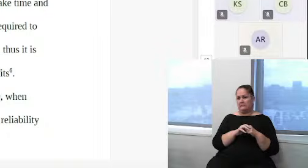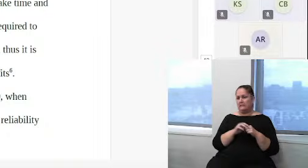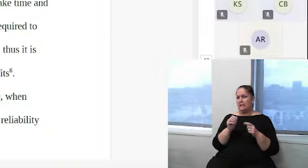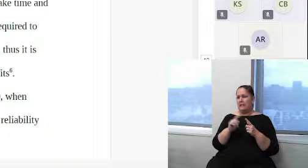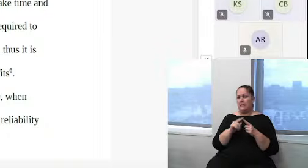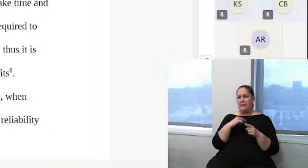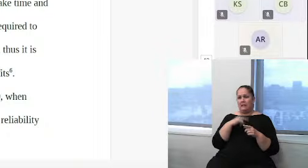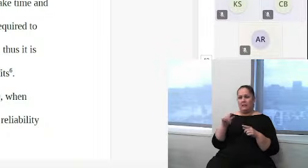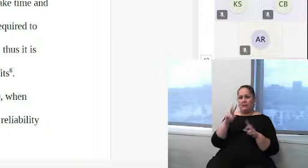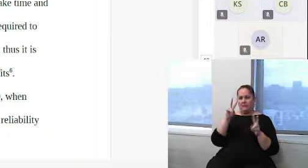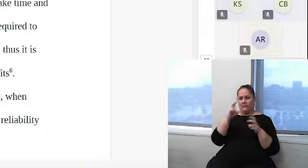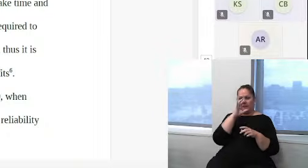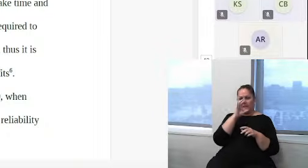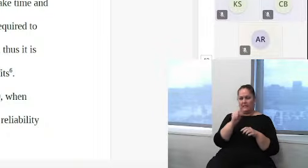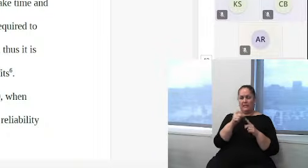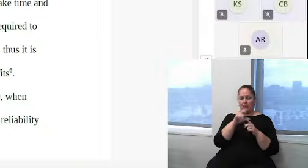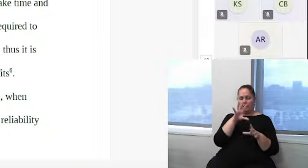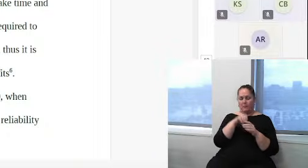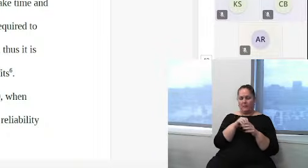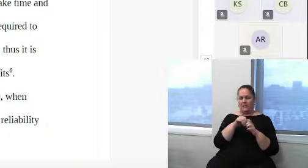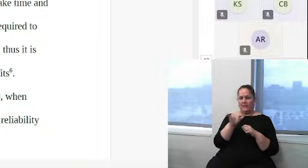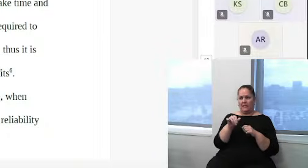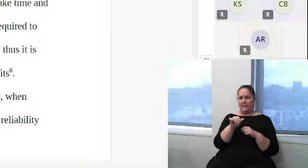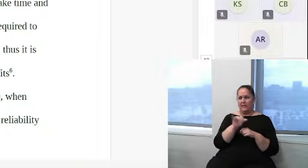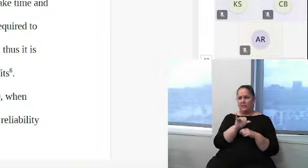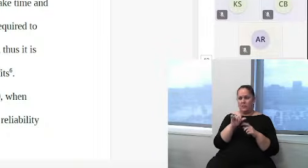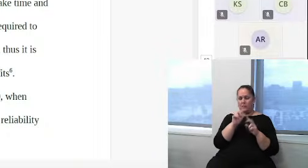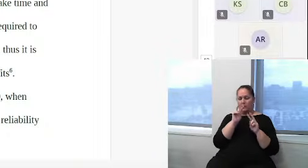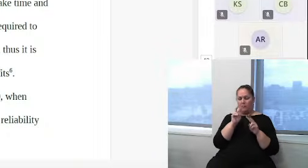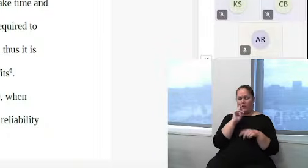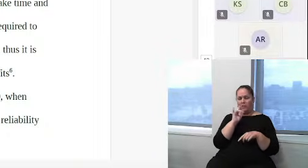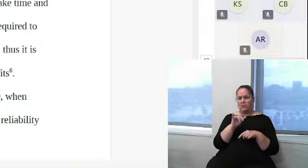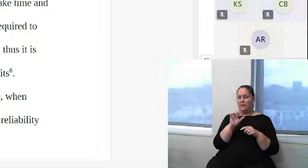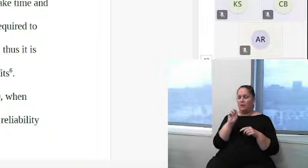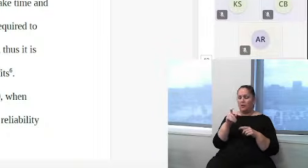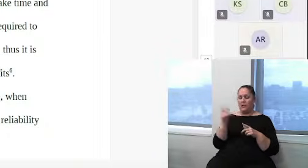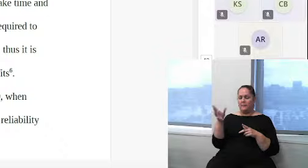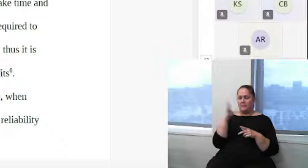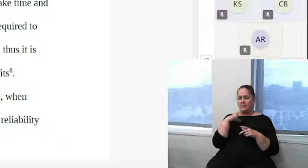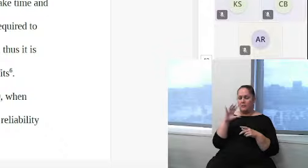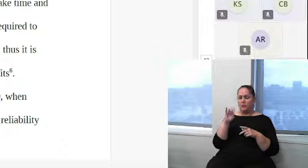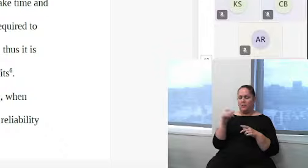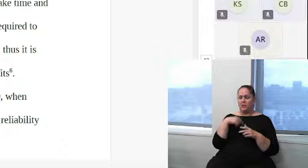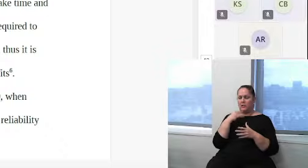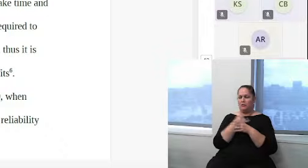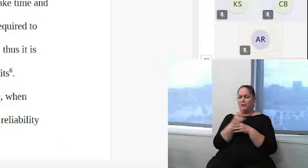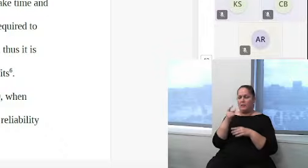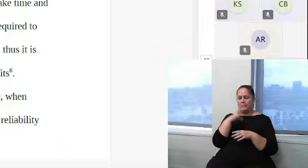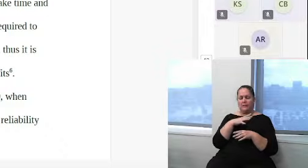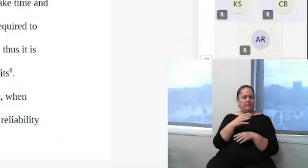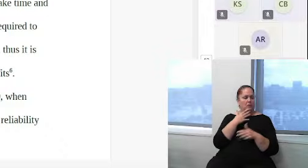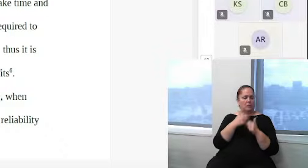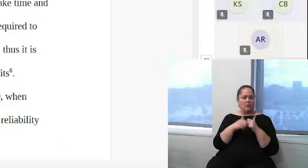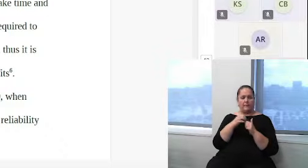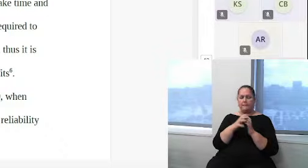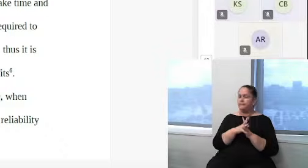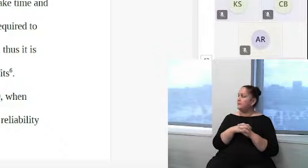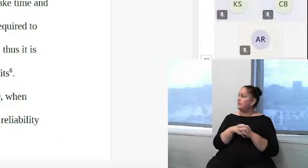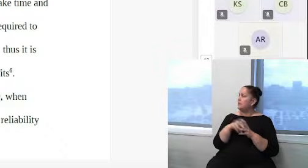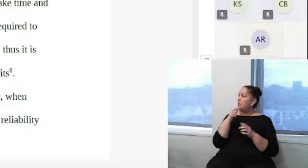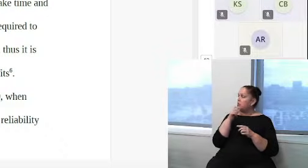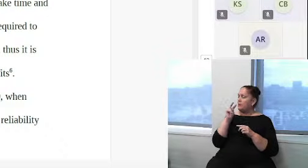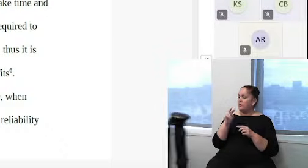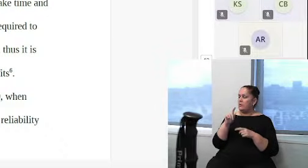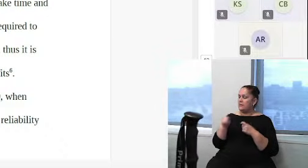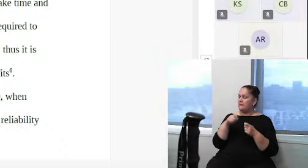to. By the way, I find that topic fascinating, and I'll be involved in that as well. So we look forward to that. Okay, Mr. Brady, sorry to interrupt you, sir. No